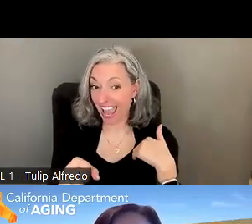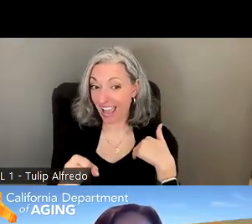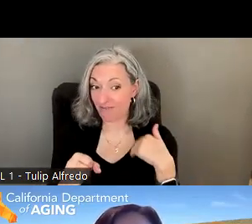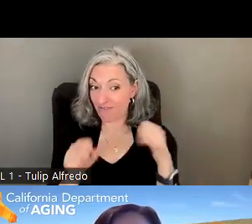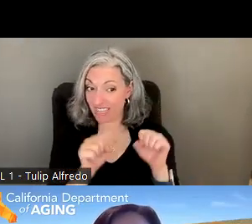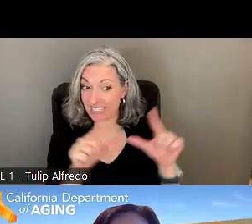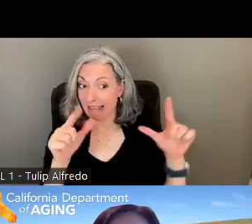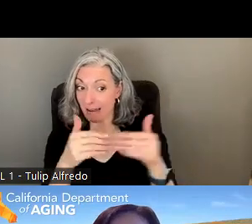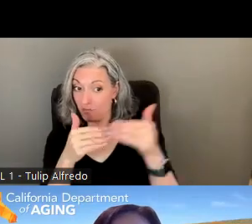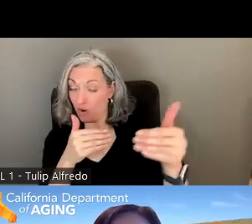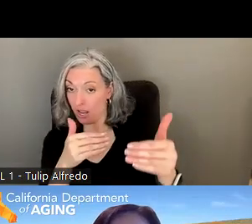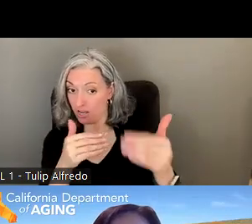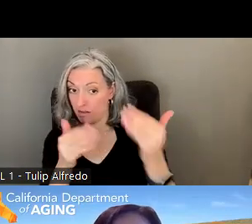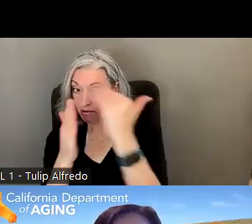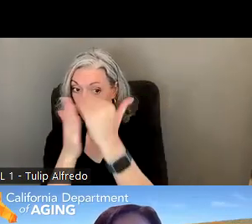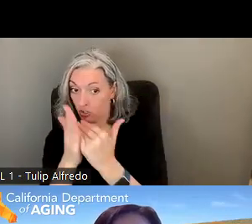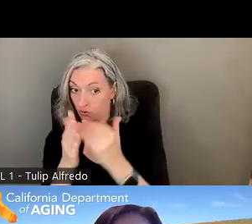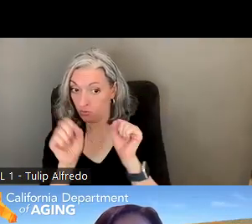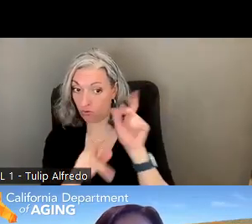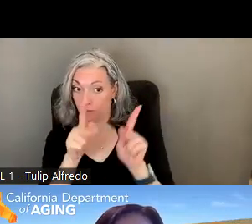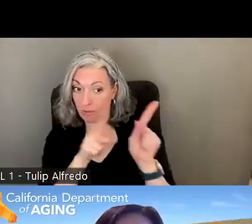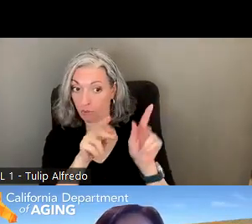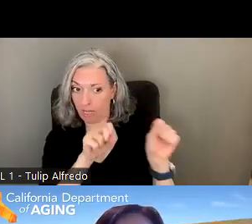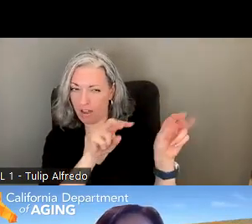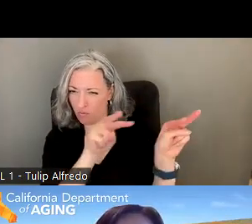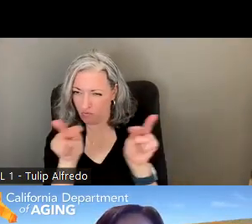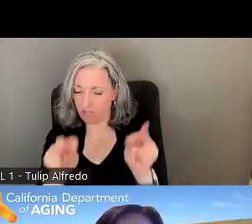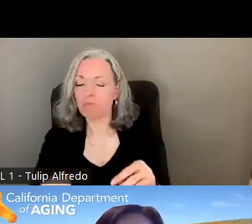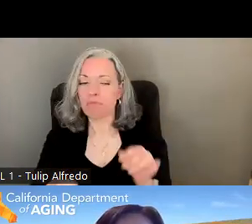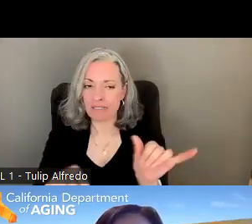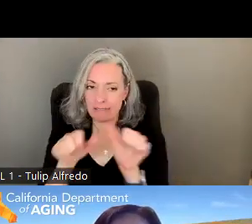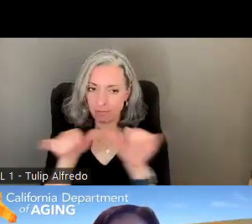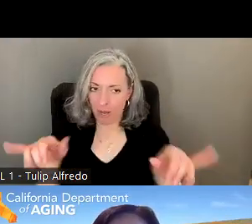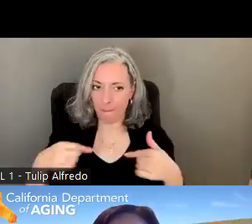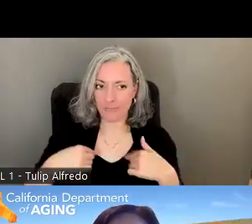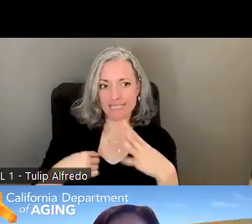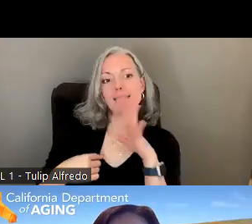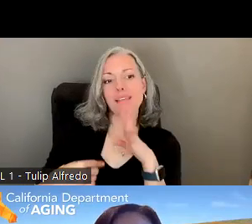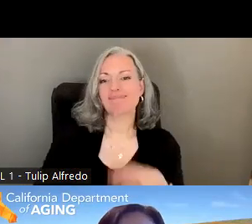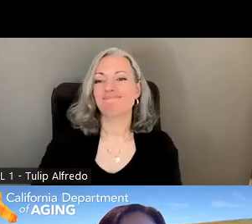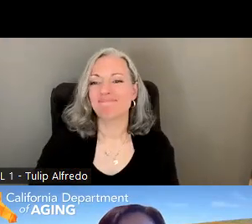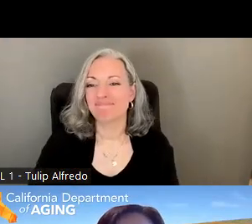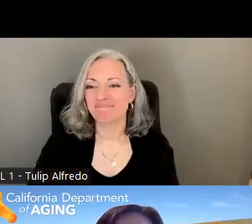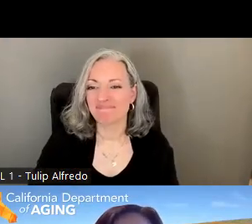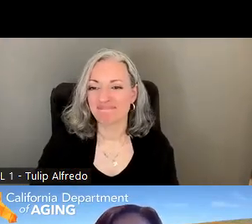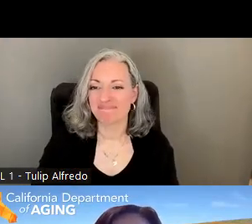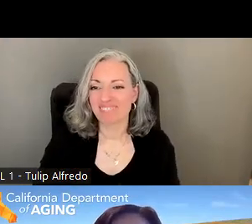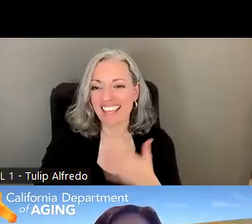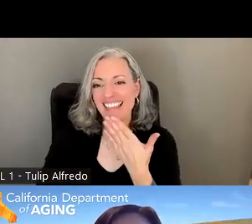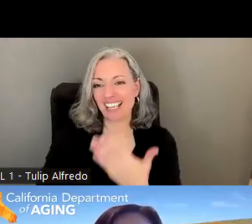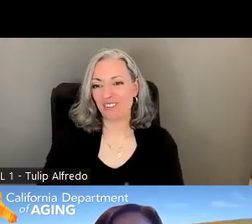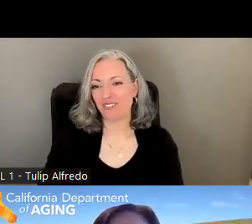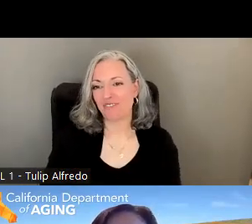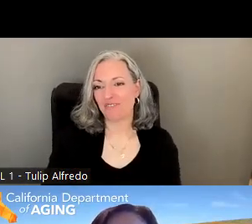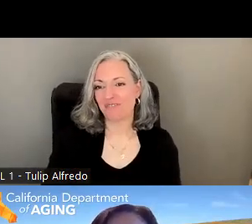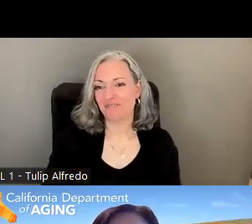to the agenda so folks could follow along as I'm reporting out, that'd be great. There we go. Looks. Thank you. Thank you.